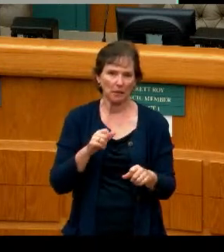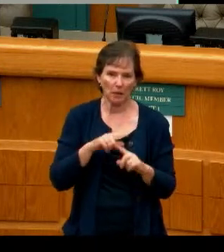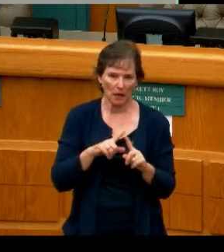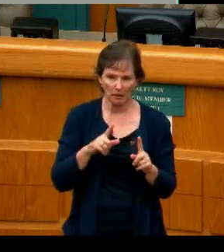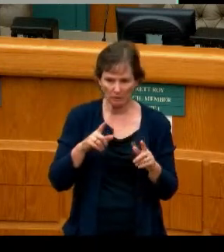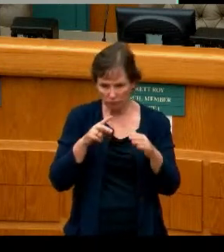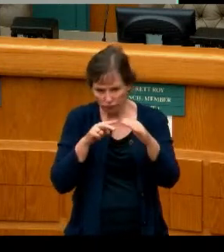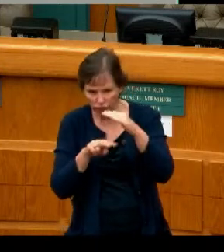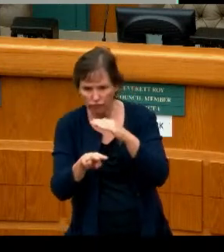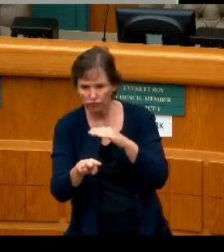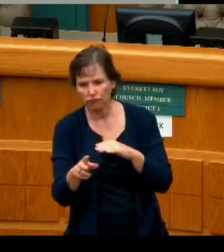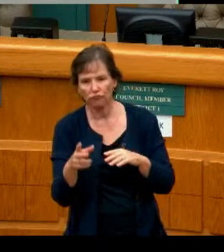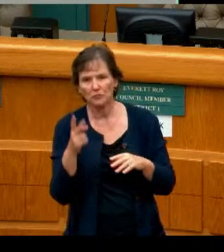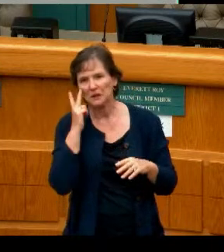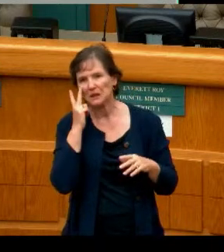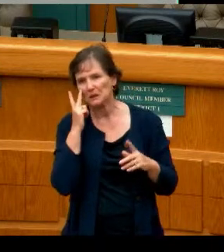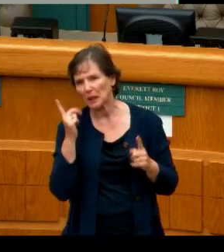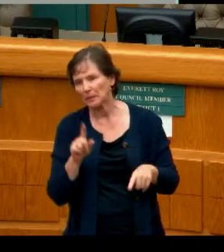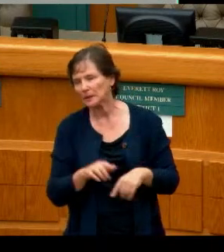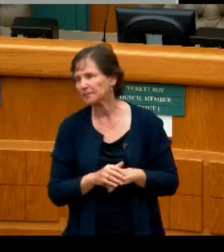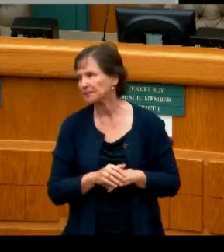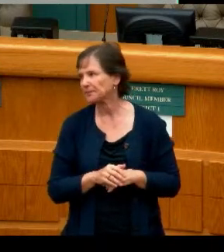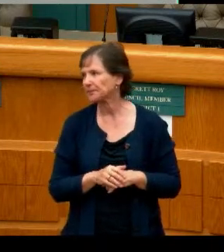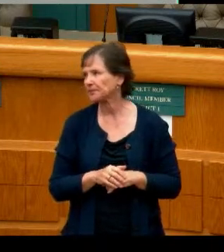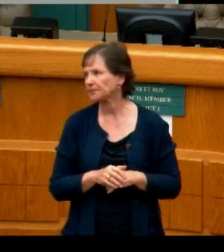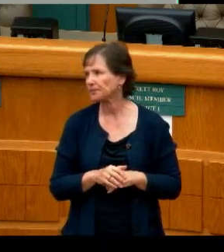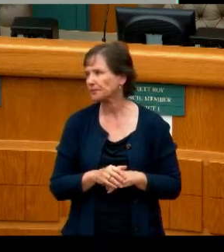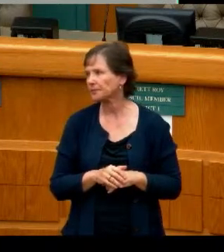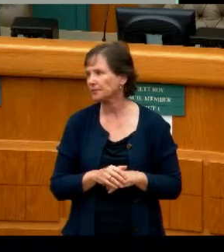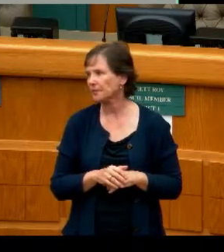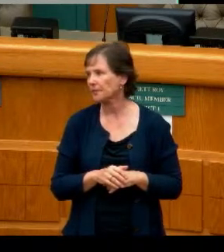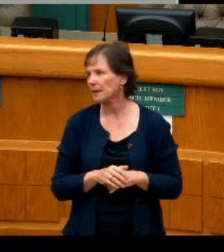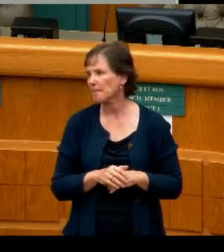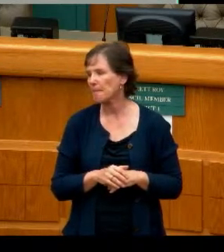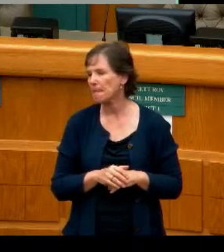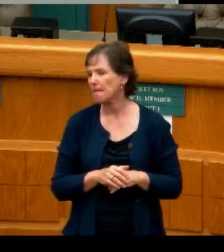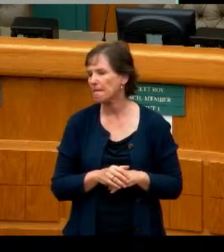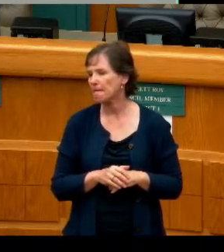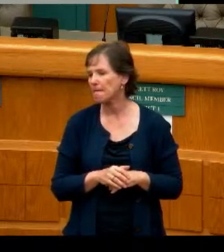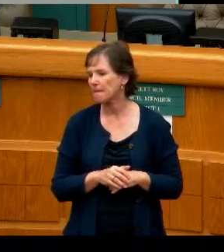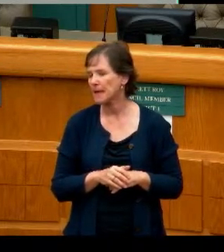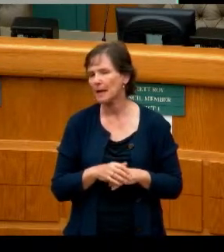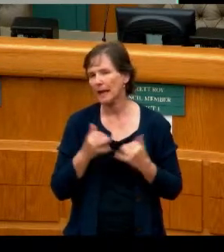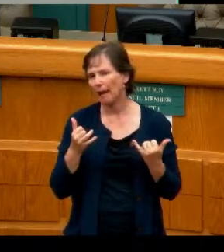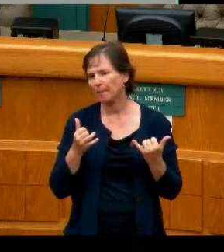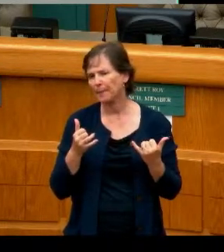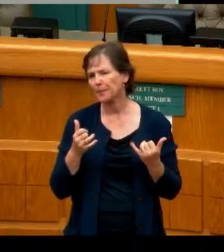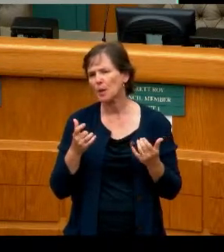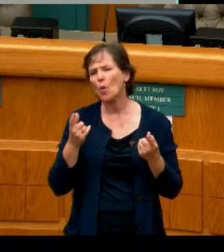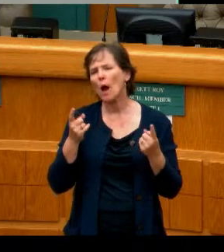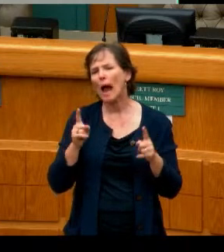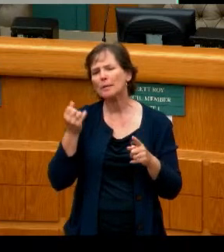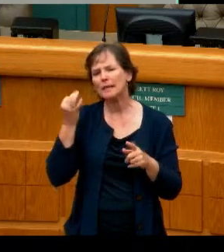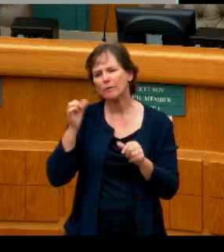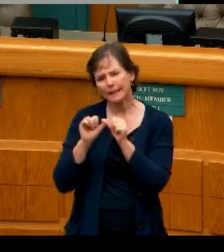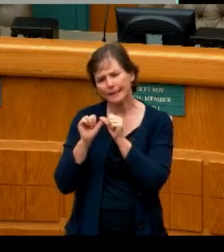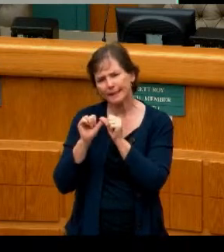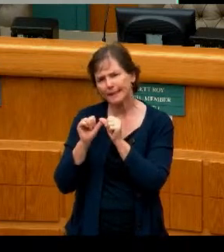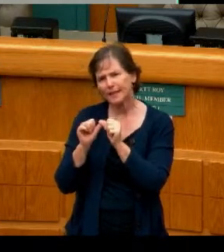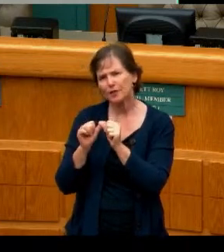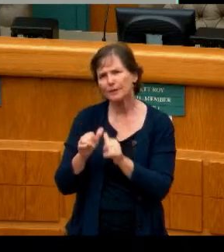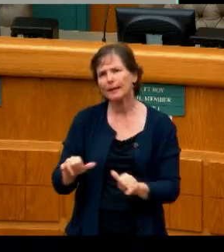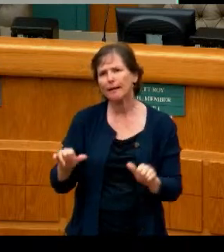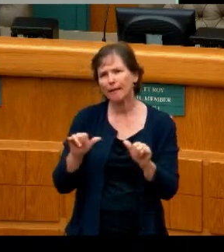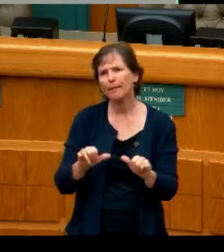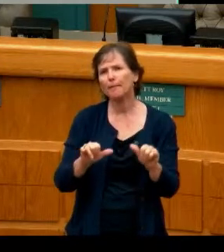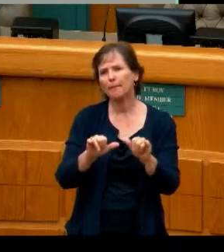so that those that need care can get it. So now let's talk about some scenarios.